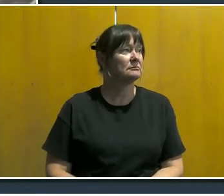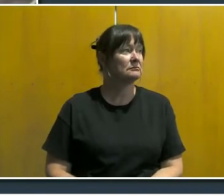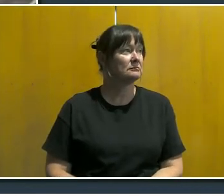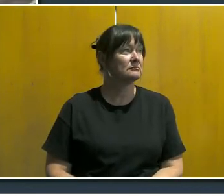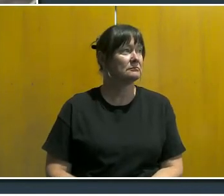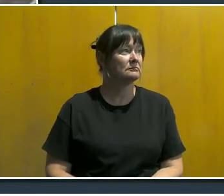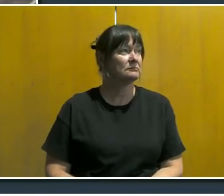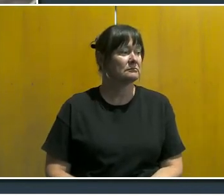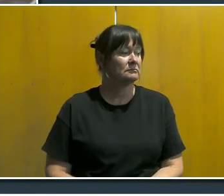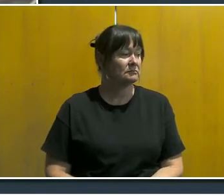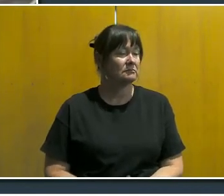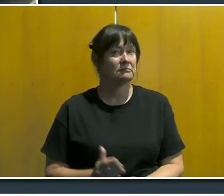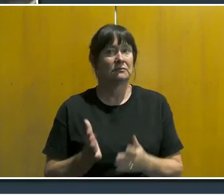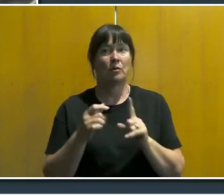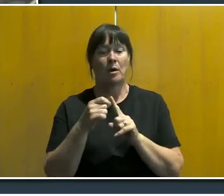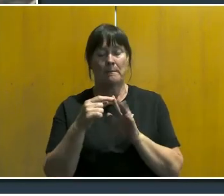Welcome. No.